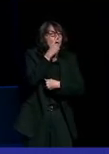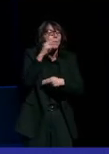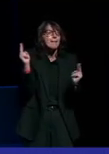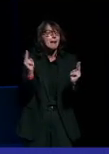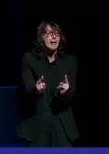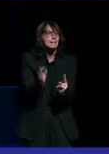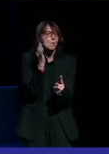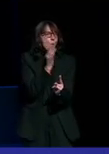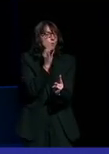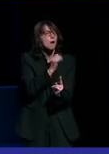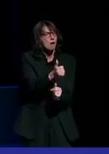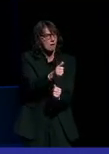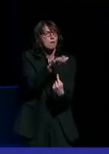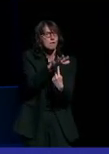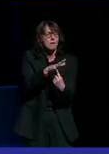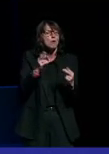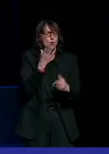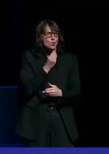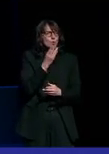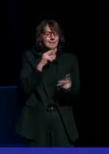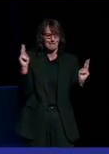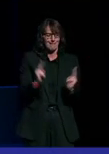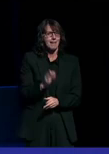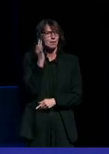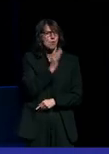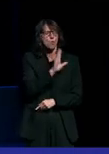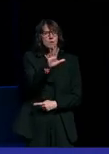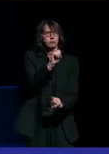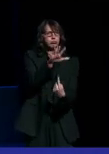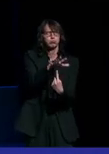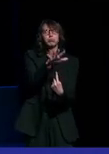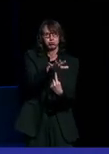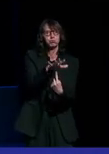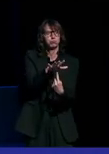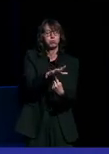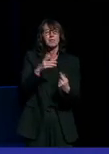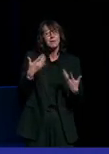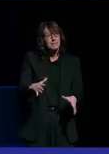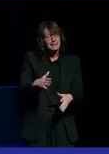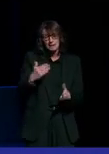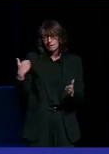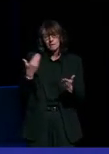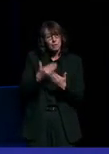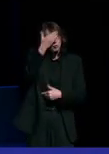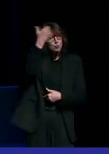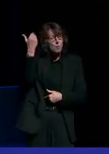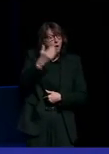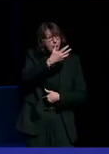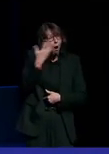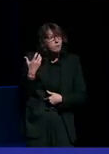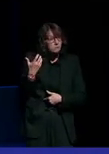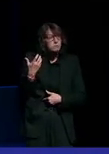including water. And using less water is vital. It has been a long, hot